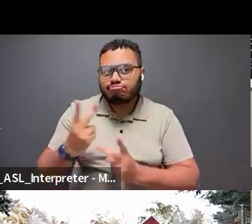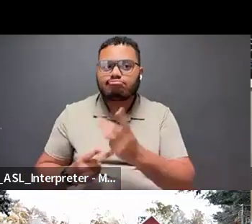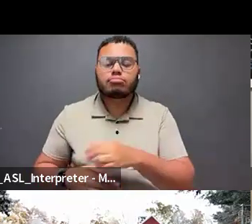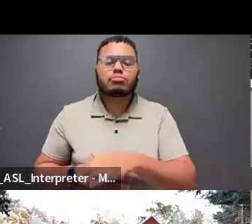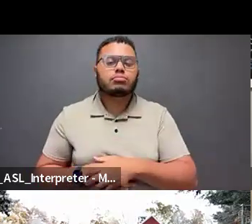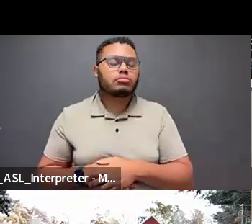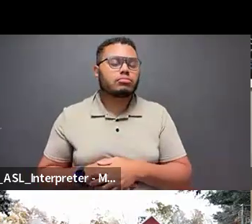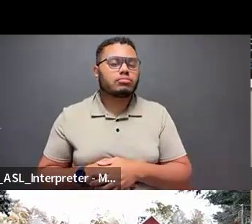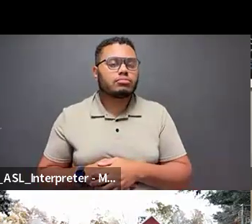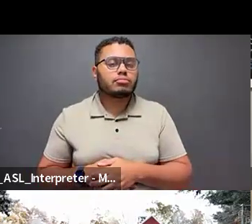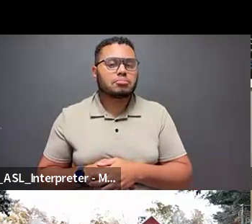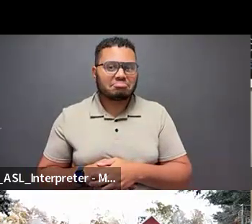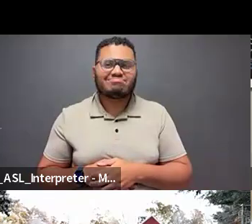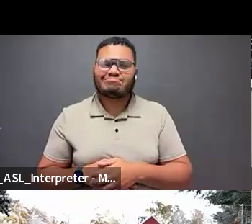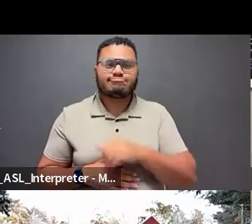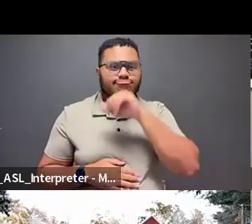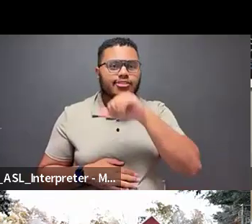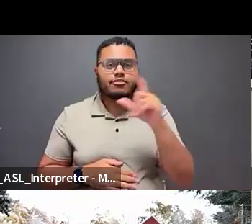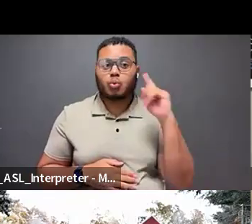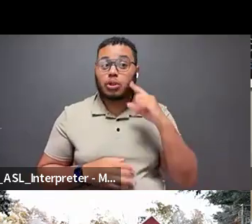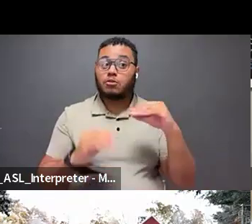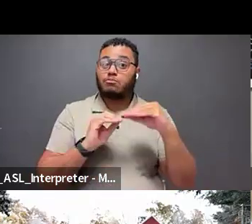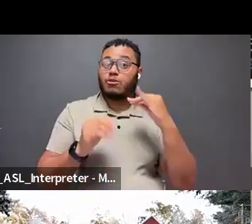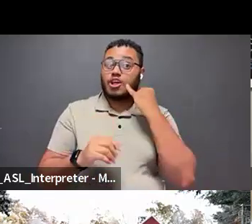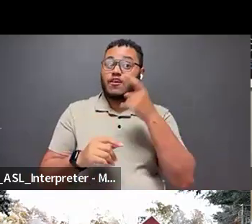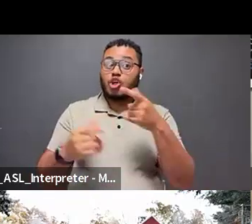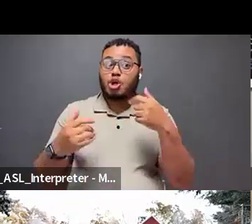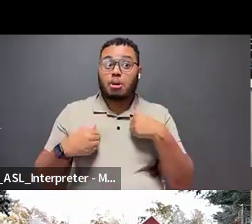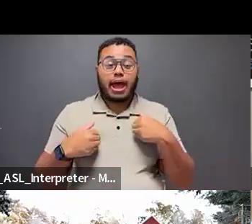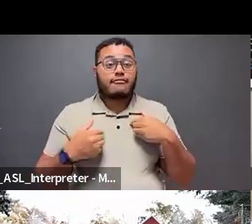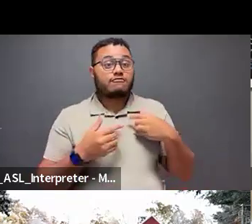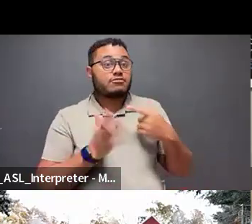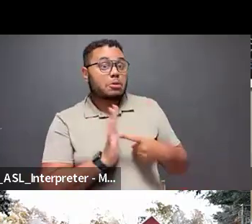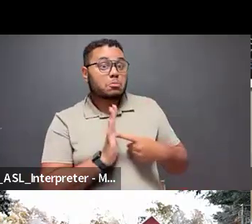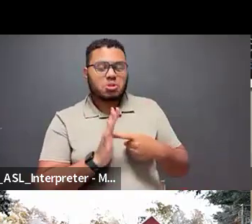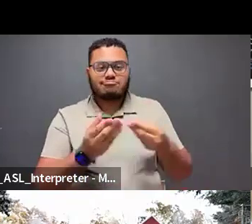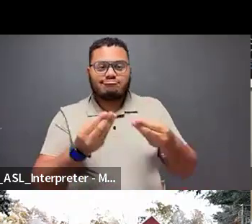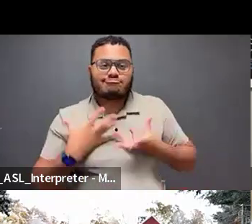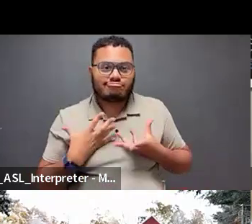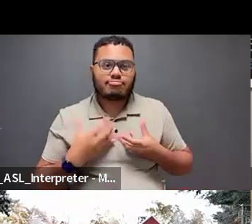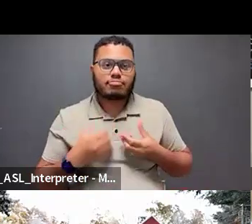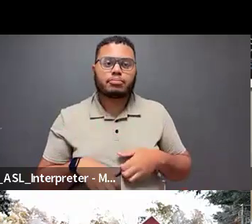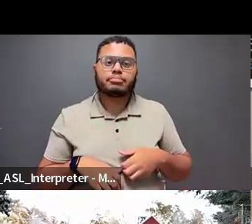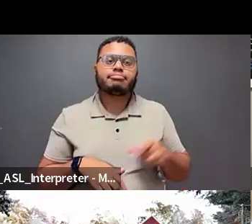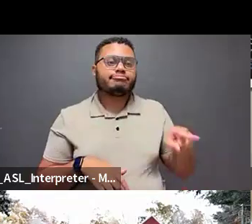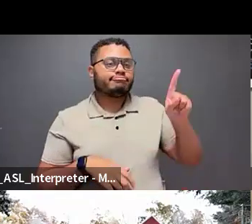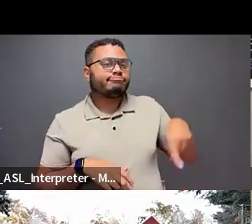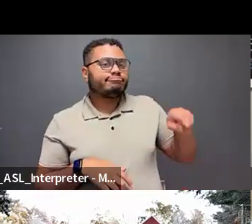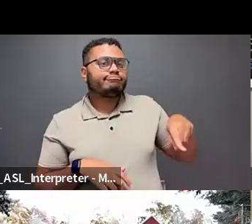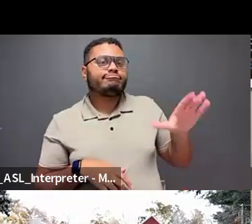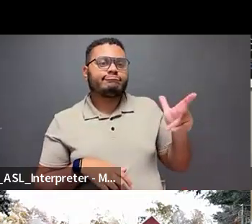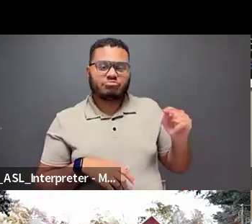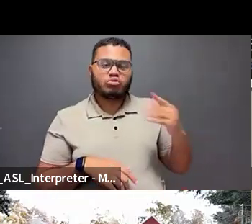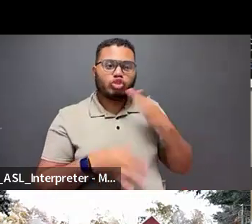And love to hear more. If you have them, let us know. And some good comments in the chat. Safety